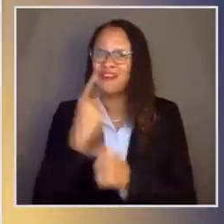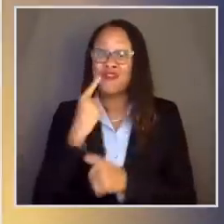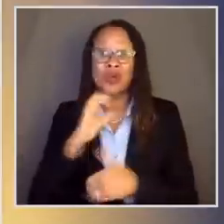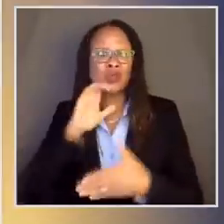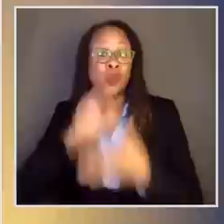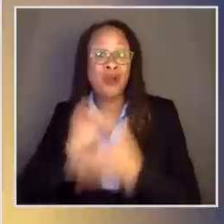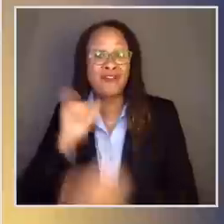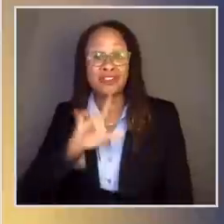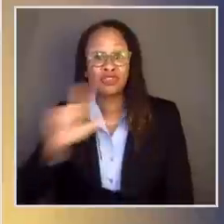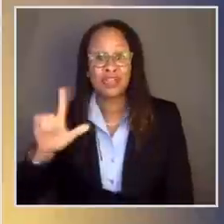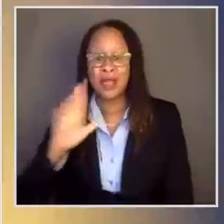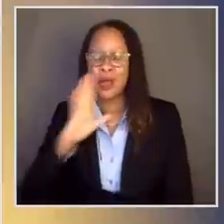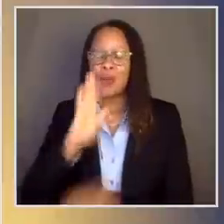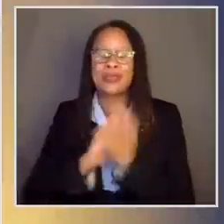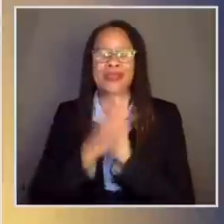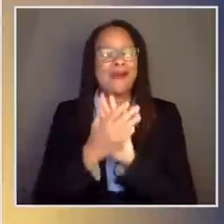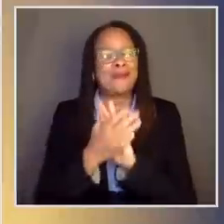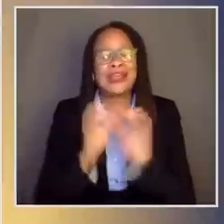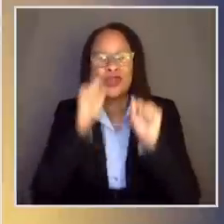incredible First Lady.